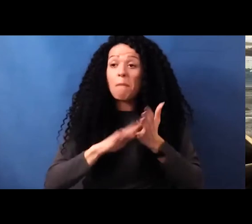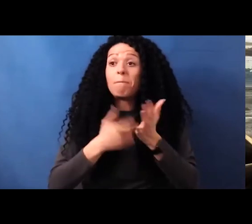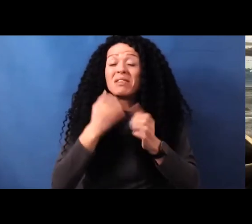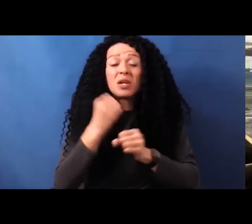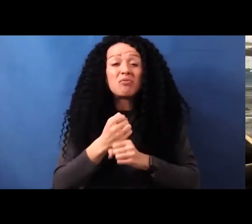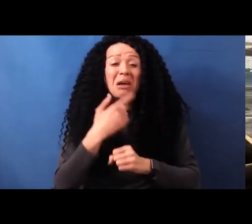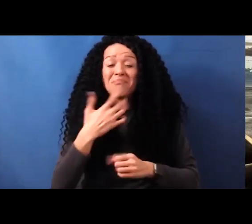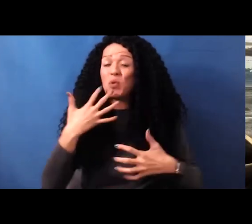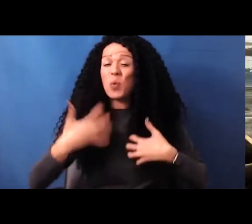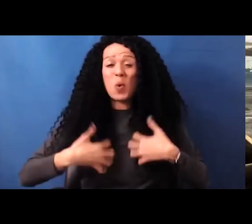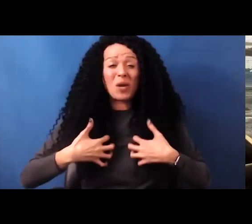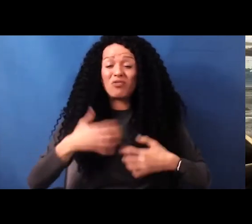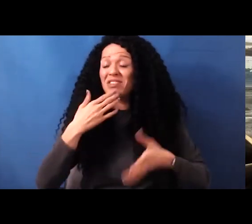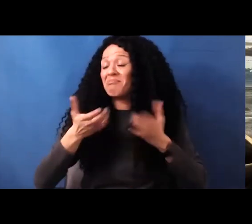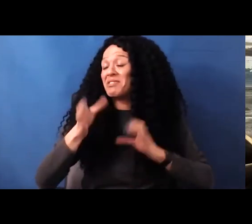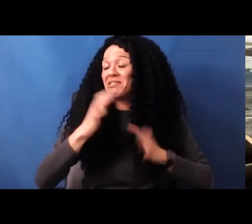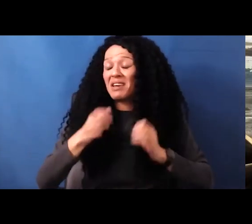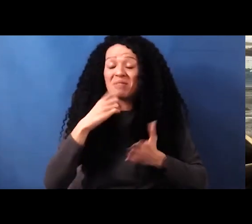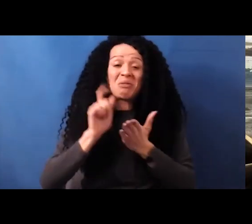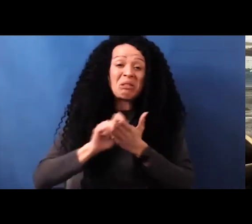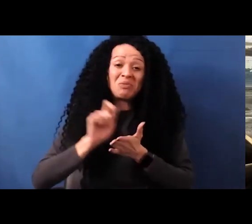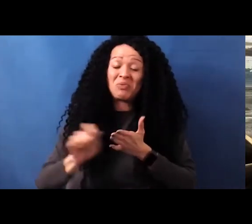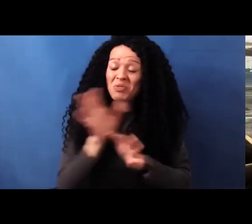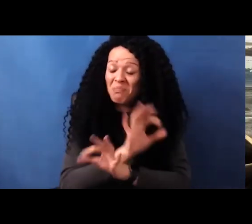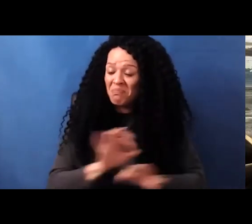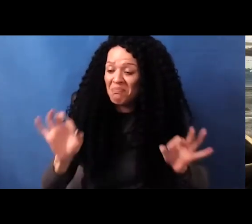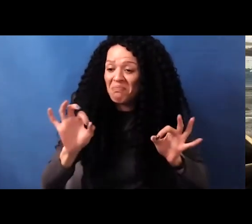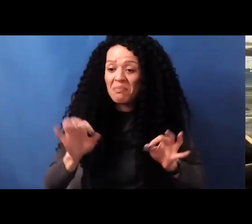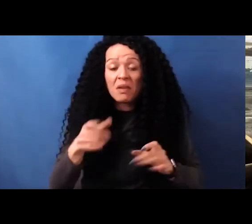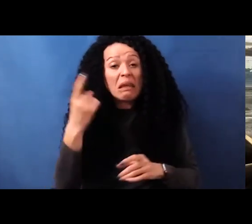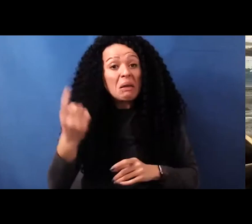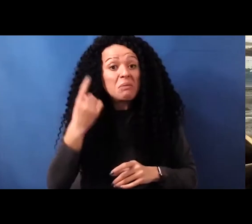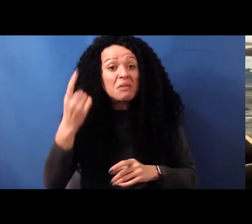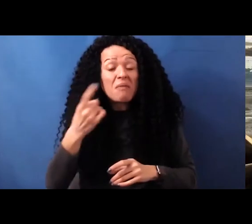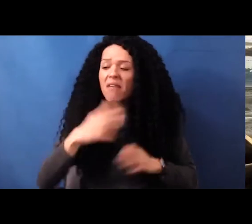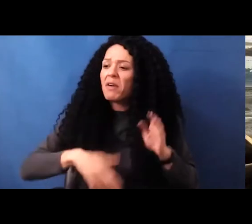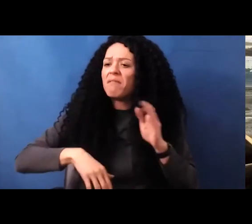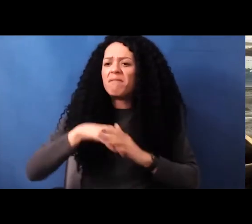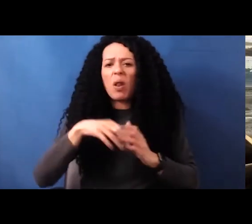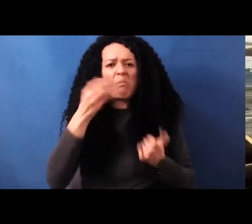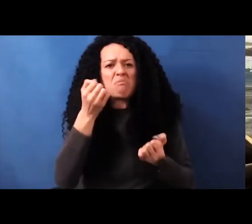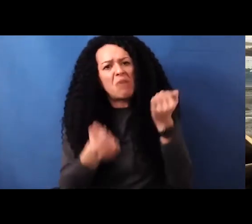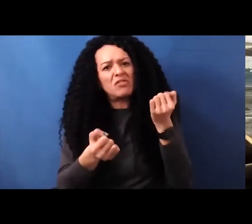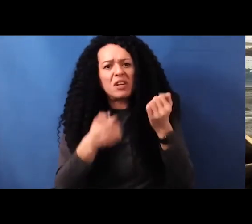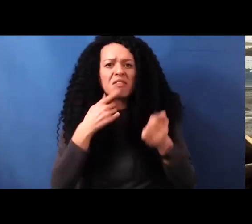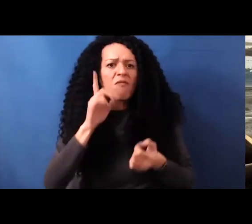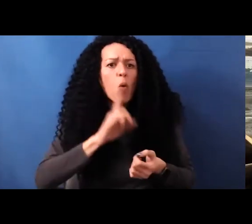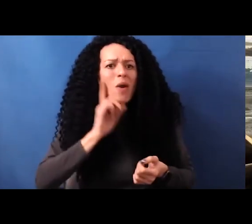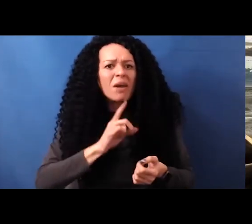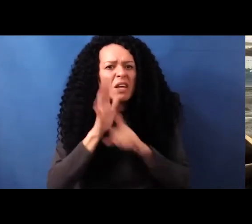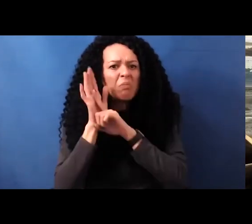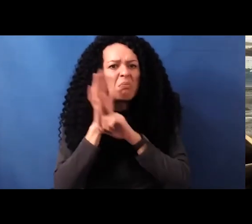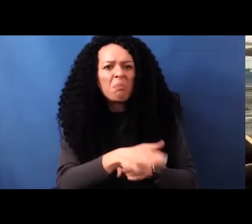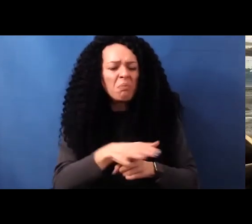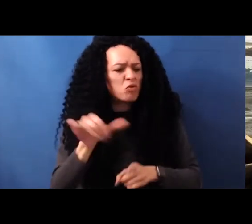no interest in science or literature and possessed in full the prejudice against learned women, which